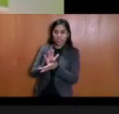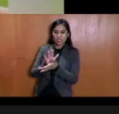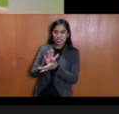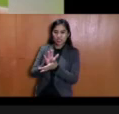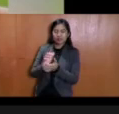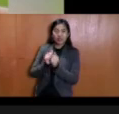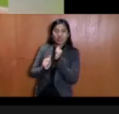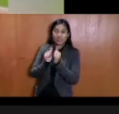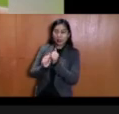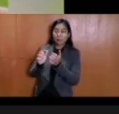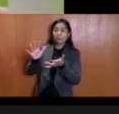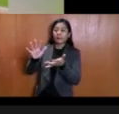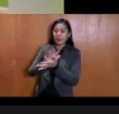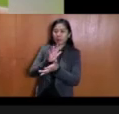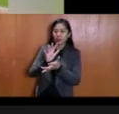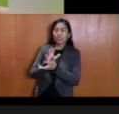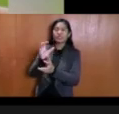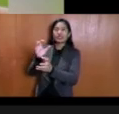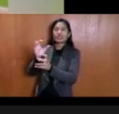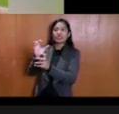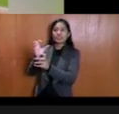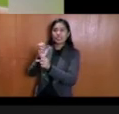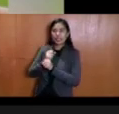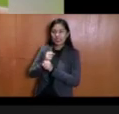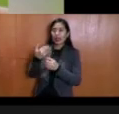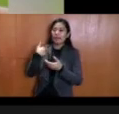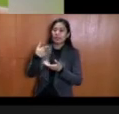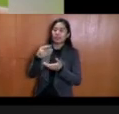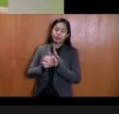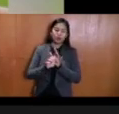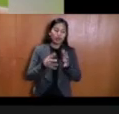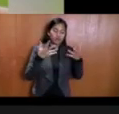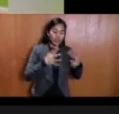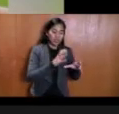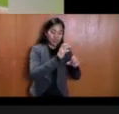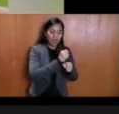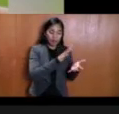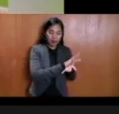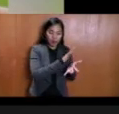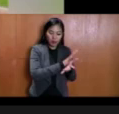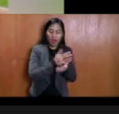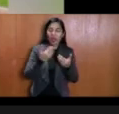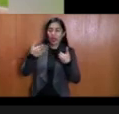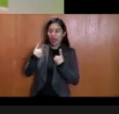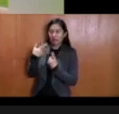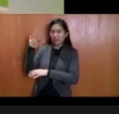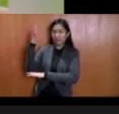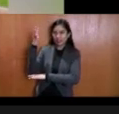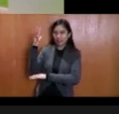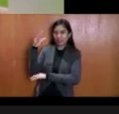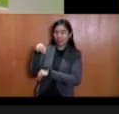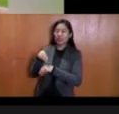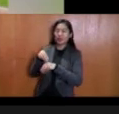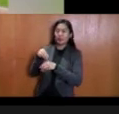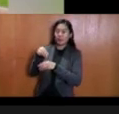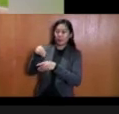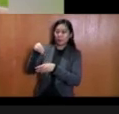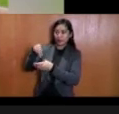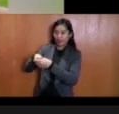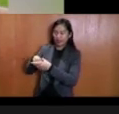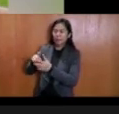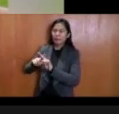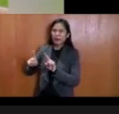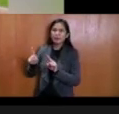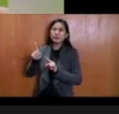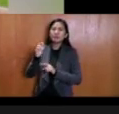was sourced sustainably. There was replanting, there was proper procedure followed. What's the problem?